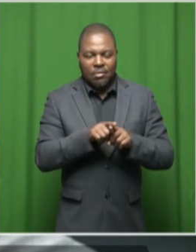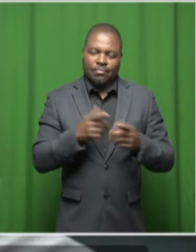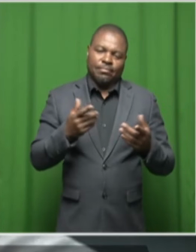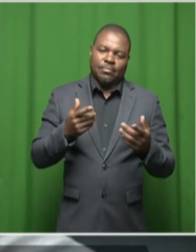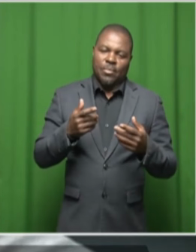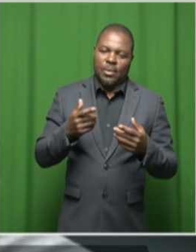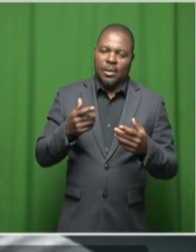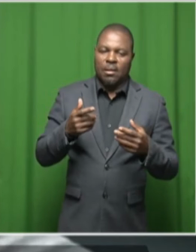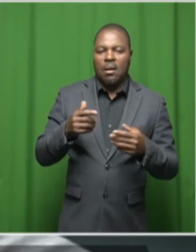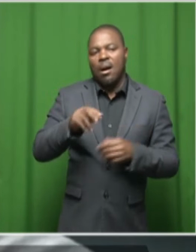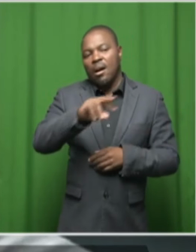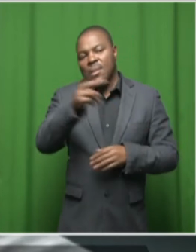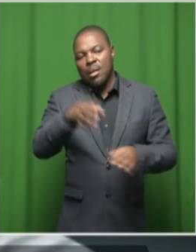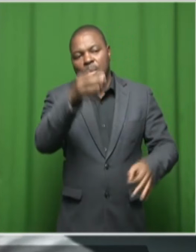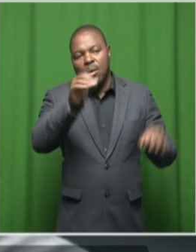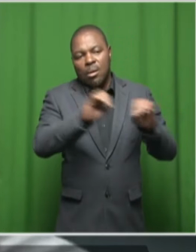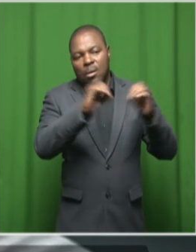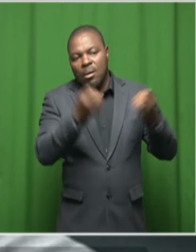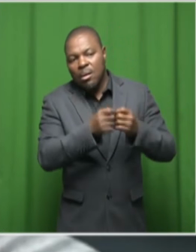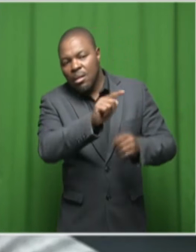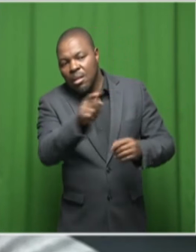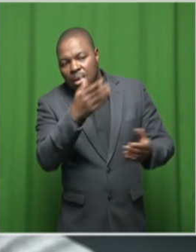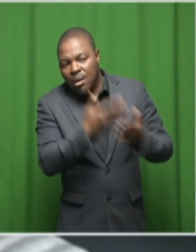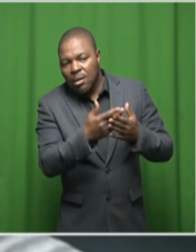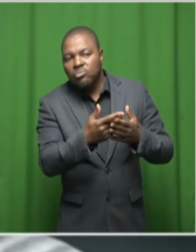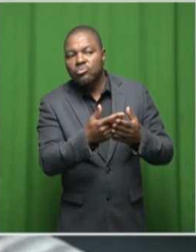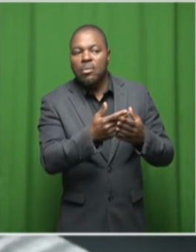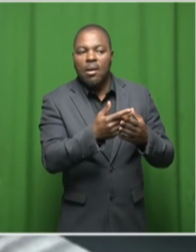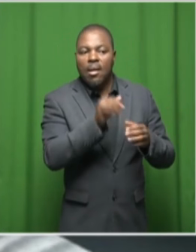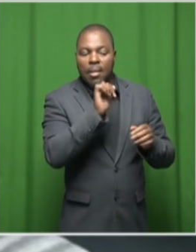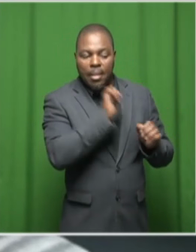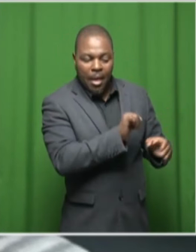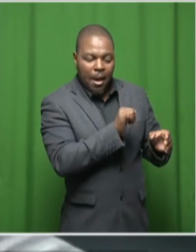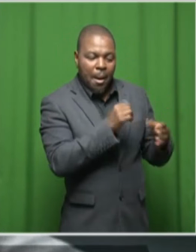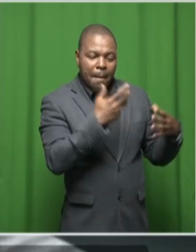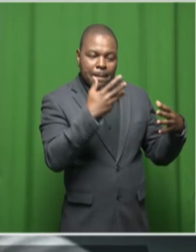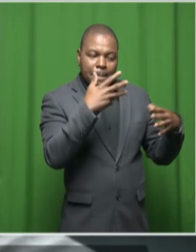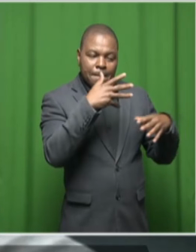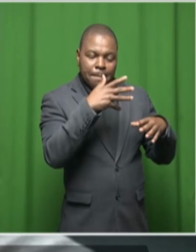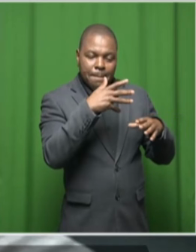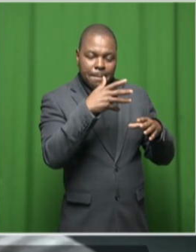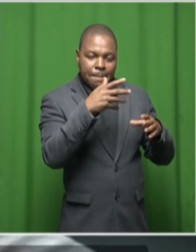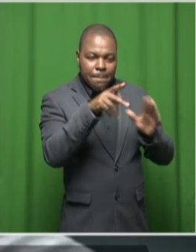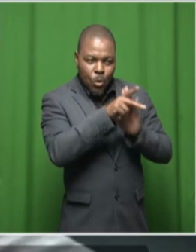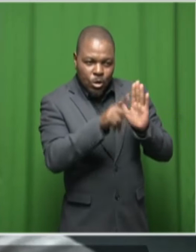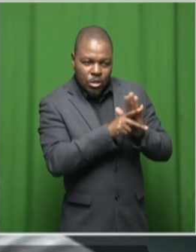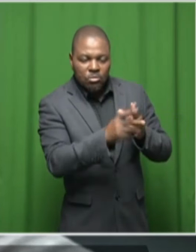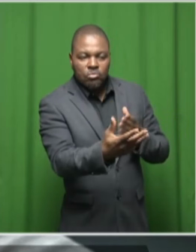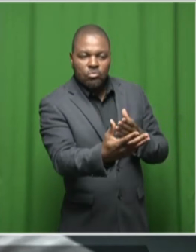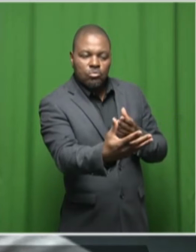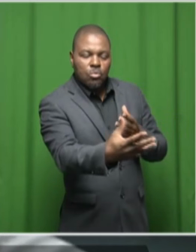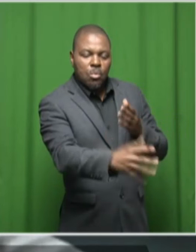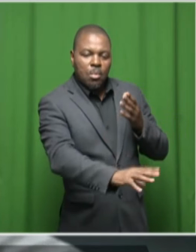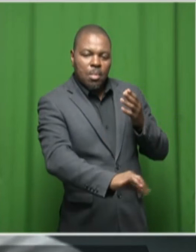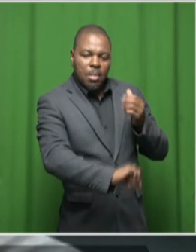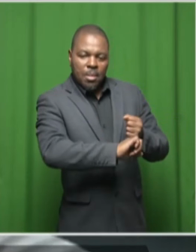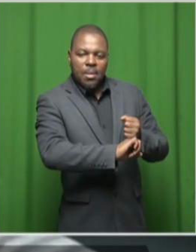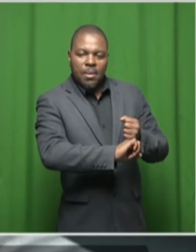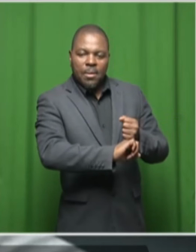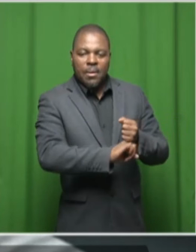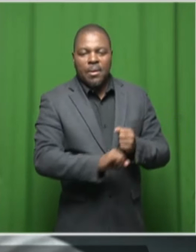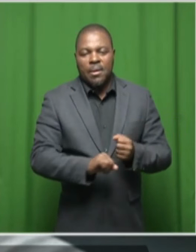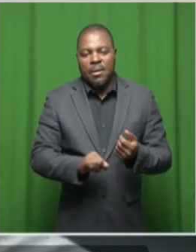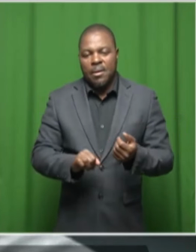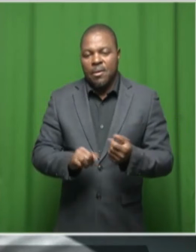convince other political parties to implement some of their policies in a way that's not possible under a government of national unity. And